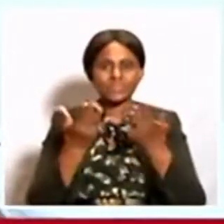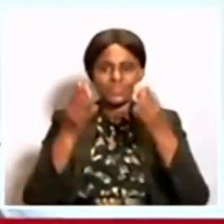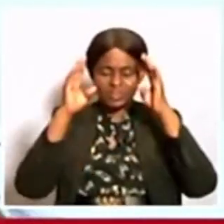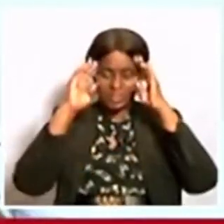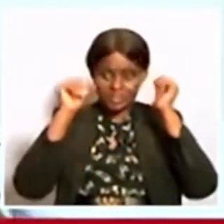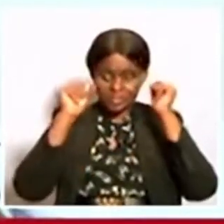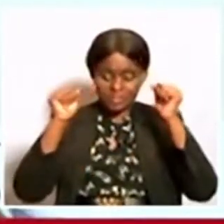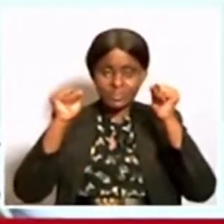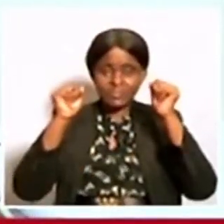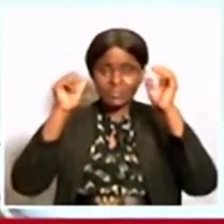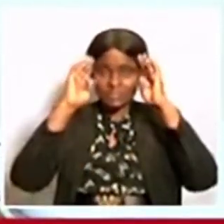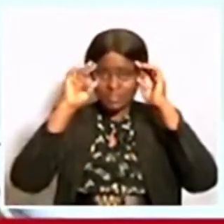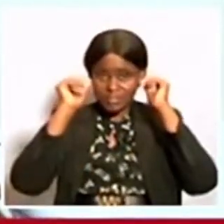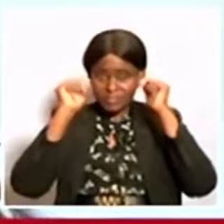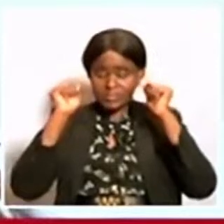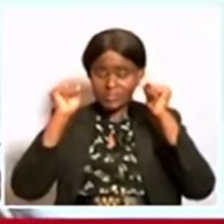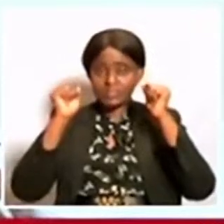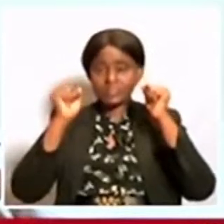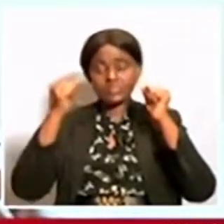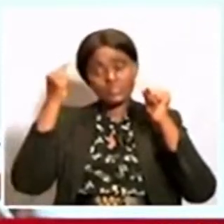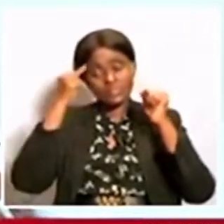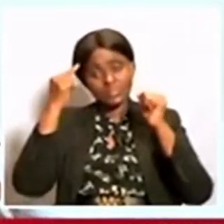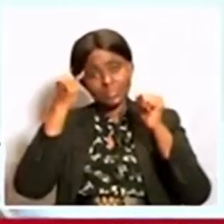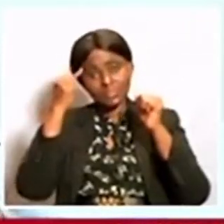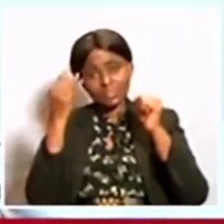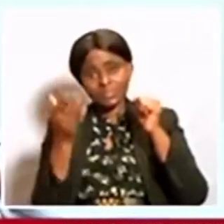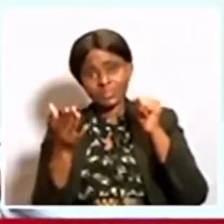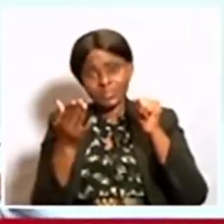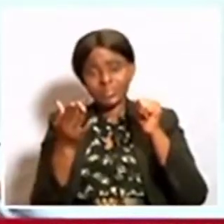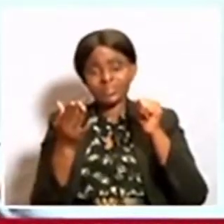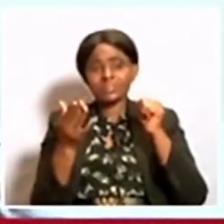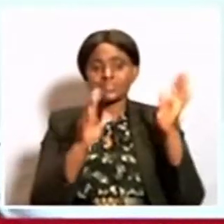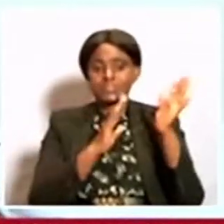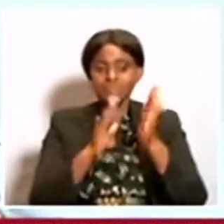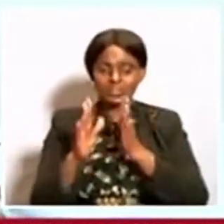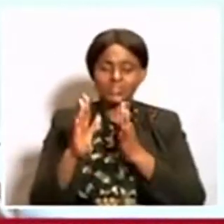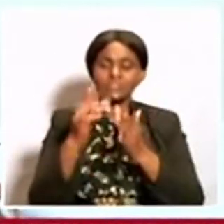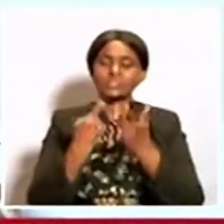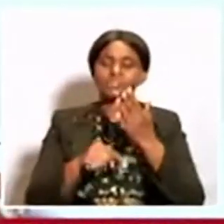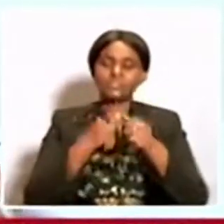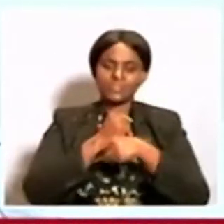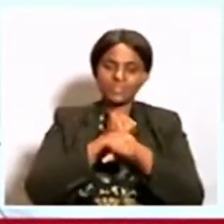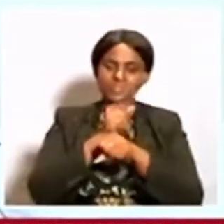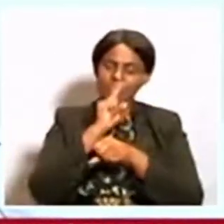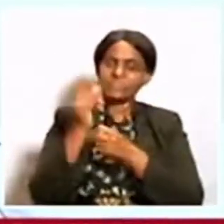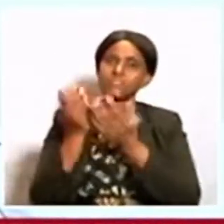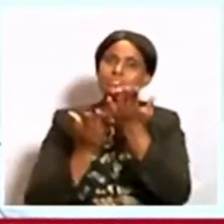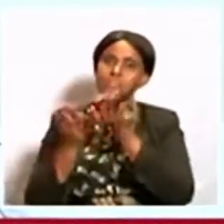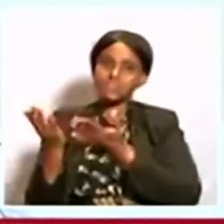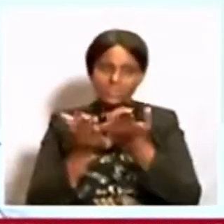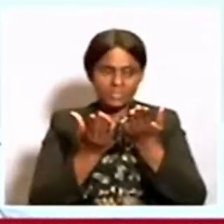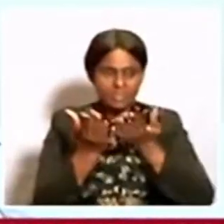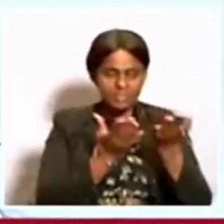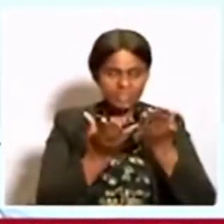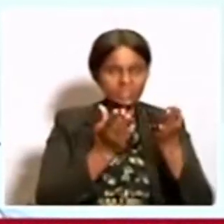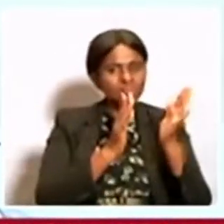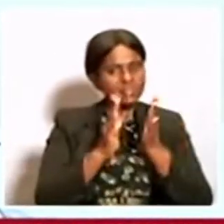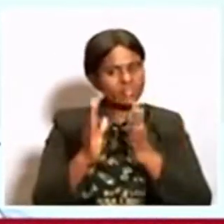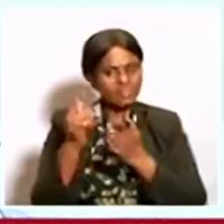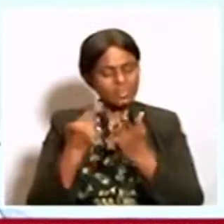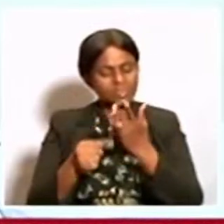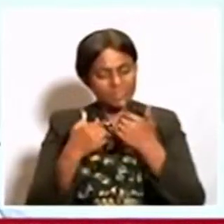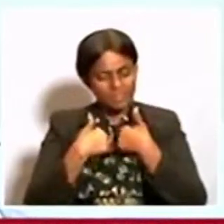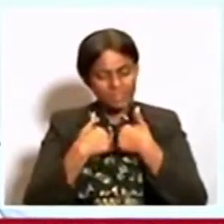President, the government, the intention is to make sure that service is delivered. The intention is that there